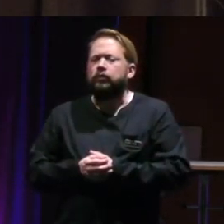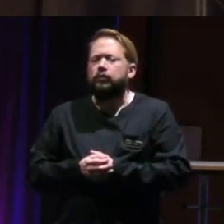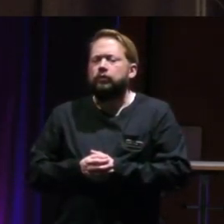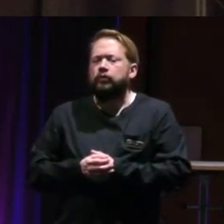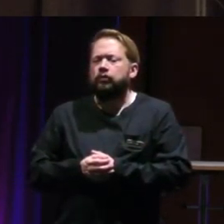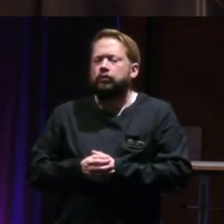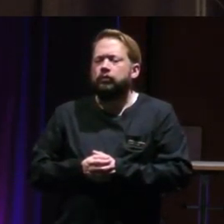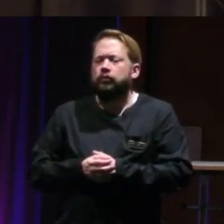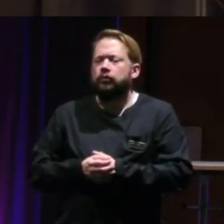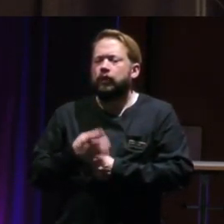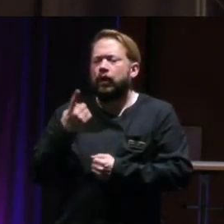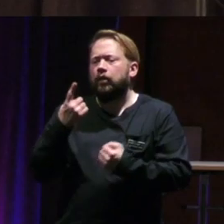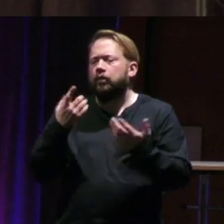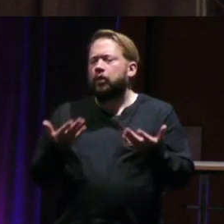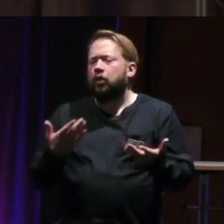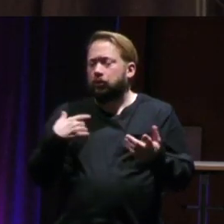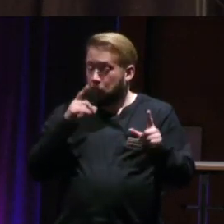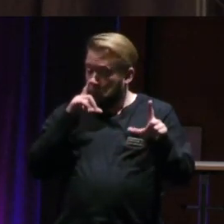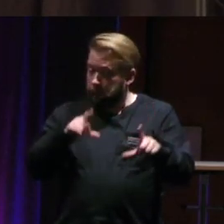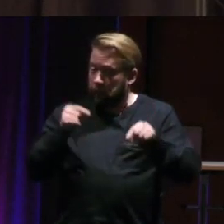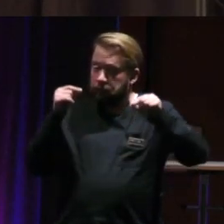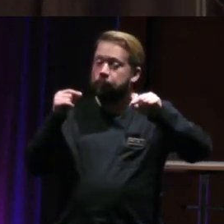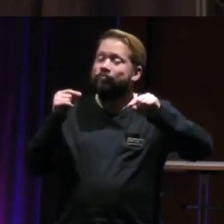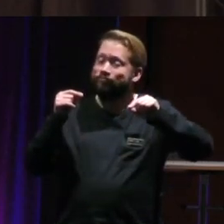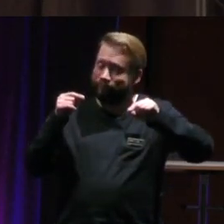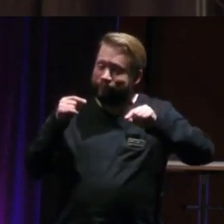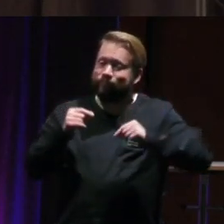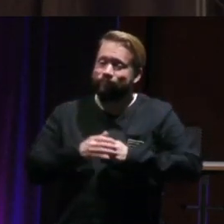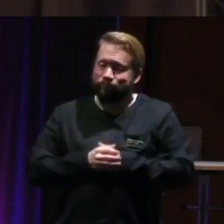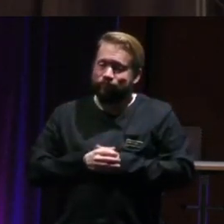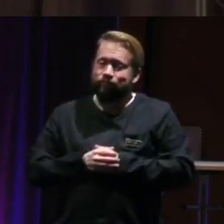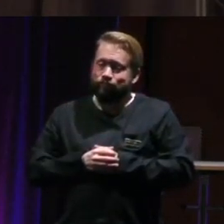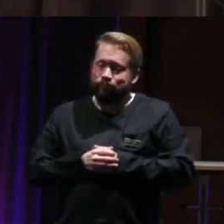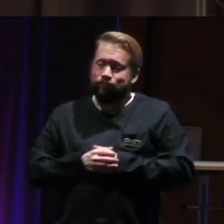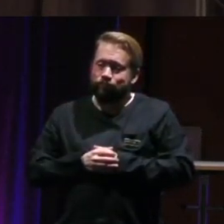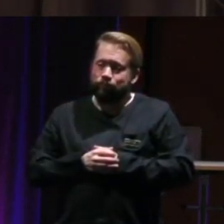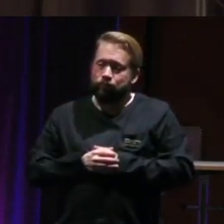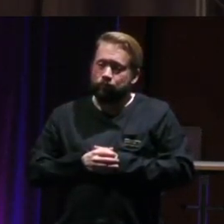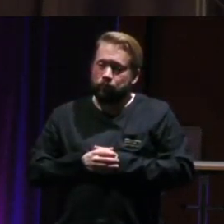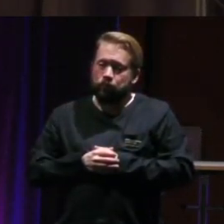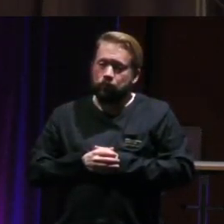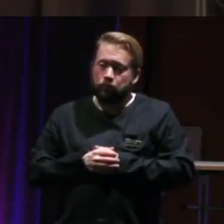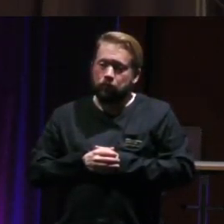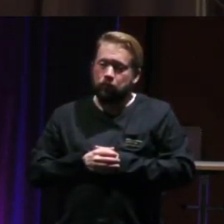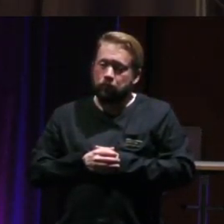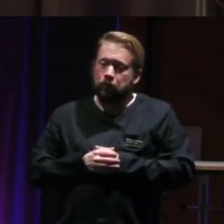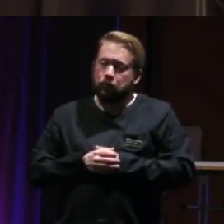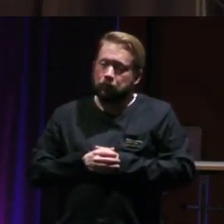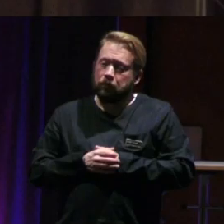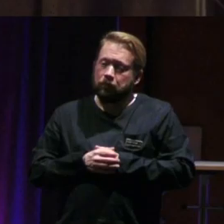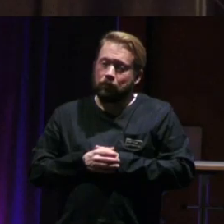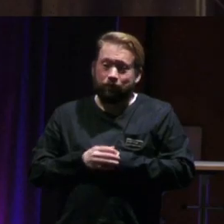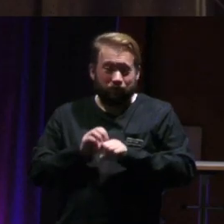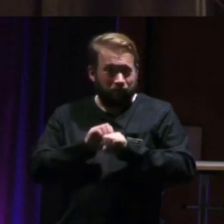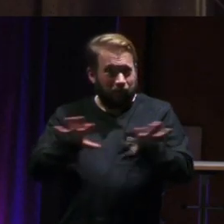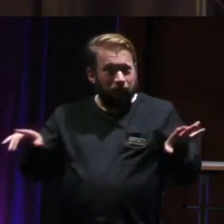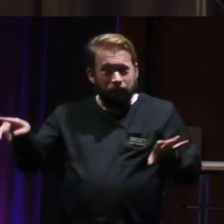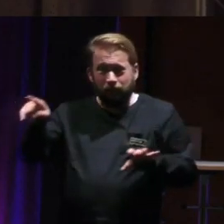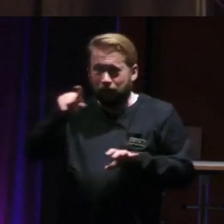someday I started to realize that most of people doesn't appreciate that doesn't want that